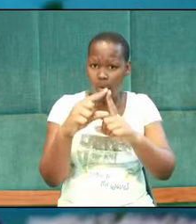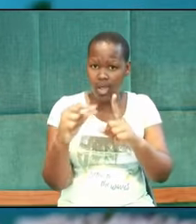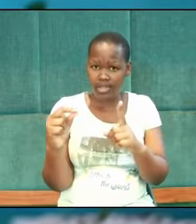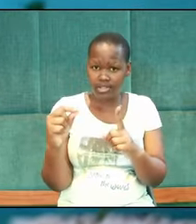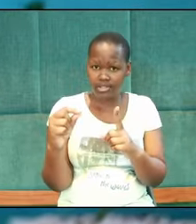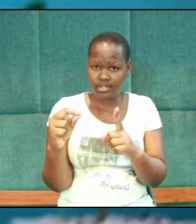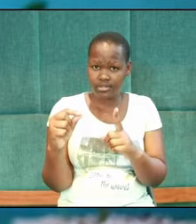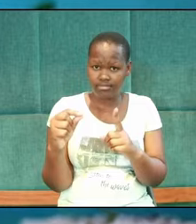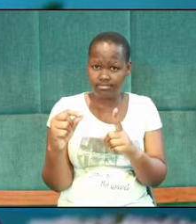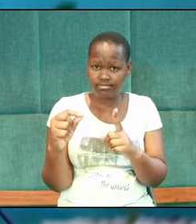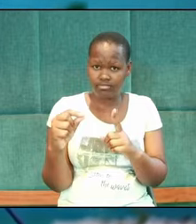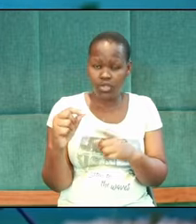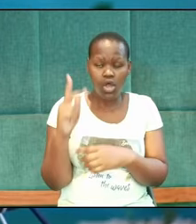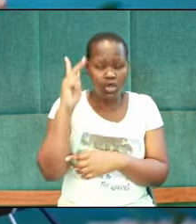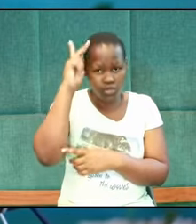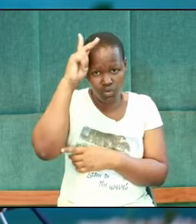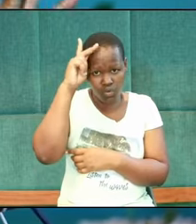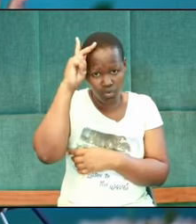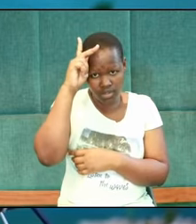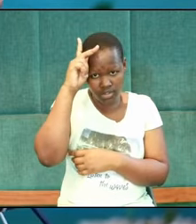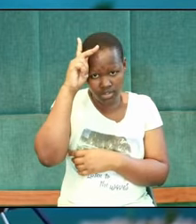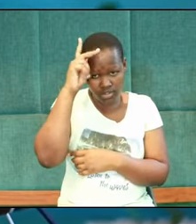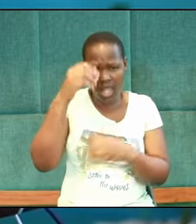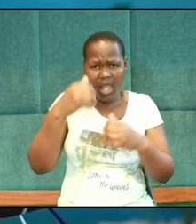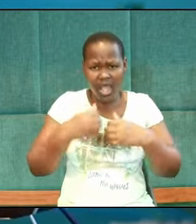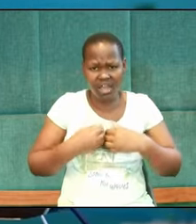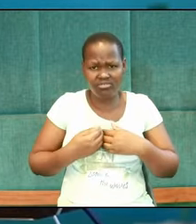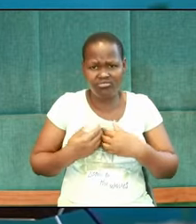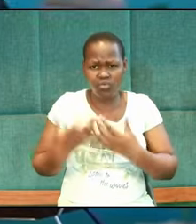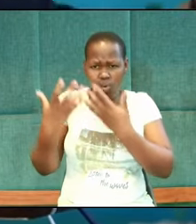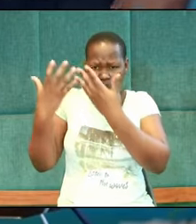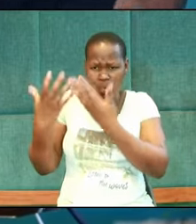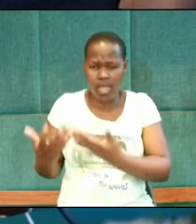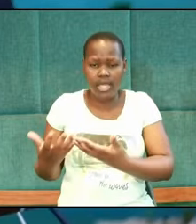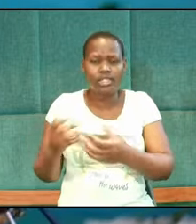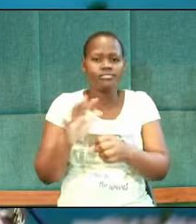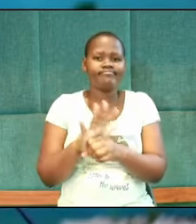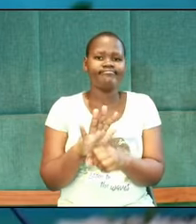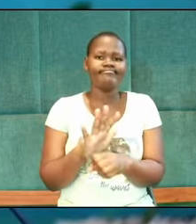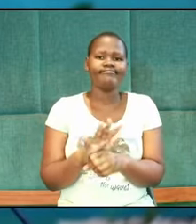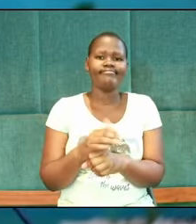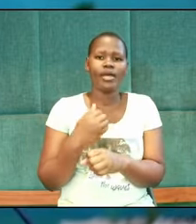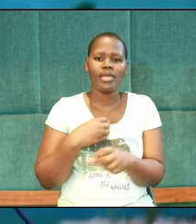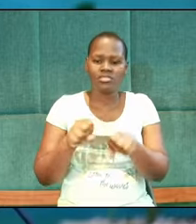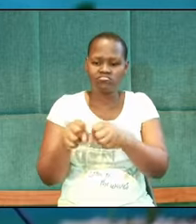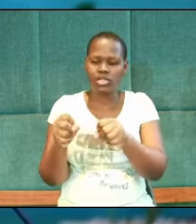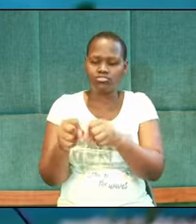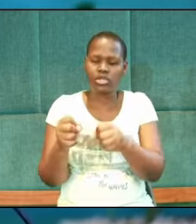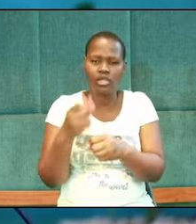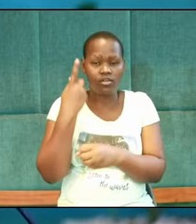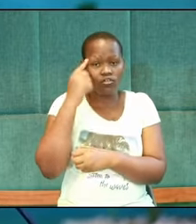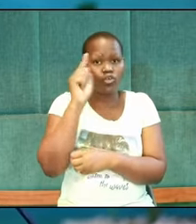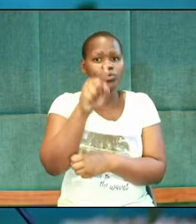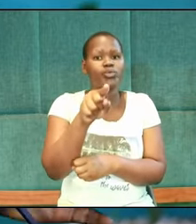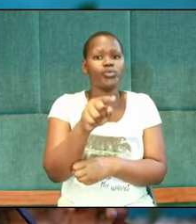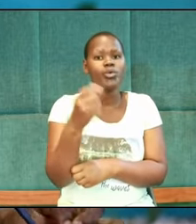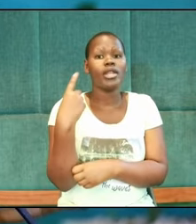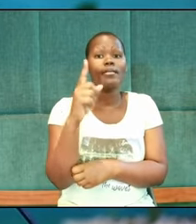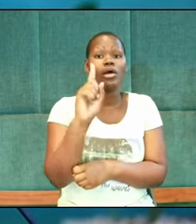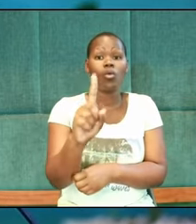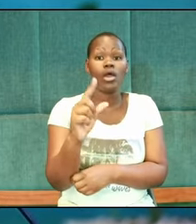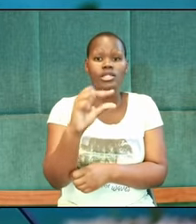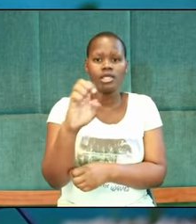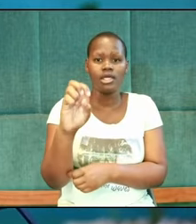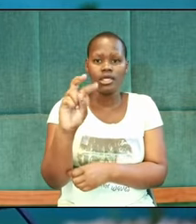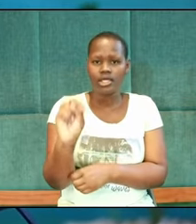the word knowledge, it carries a lot of weight. Today, I'm not going to spend more time. I will break it down for you, then we go. Number one, Genesis